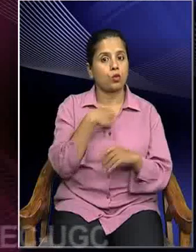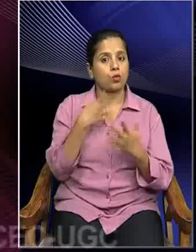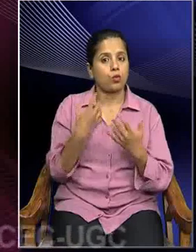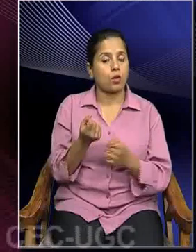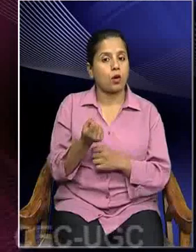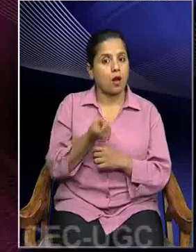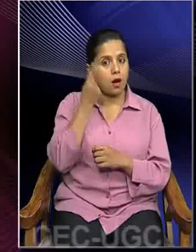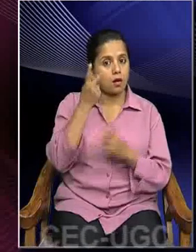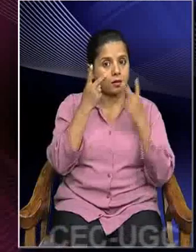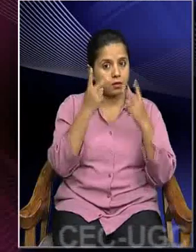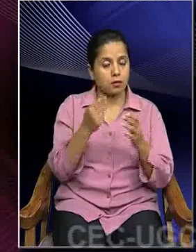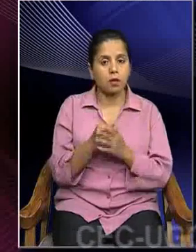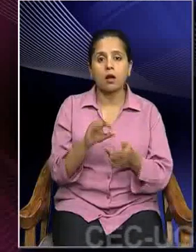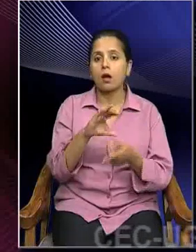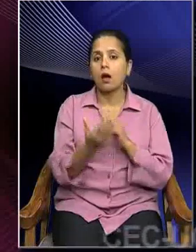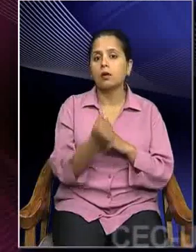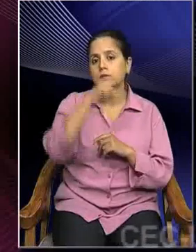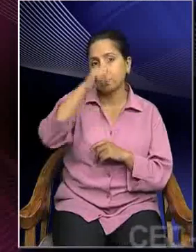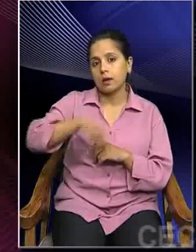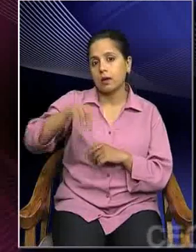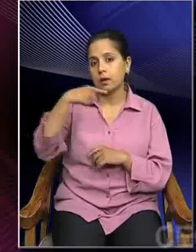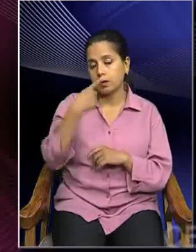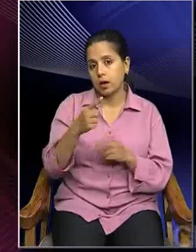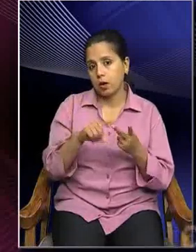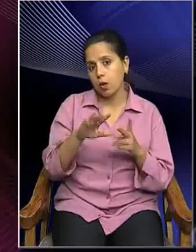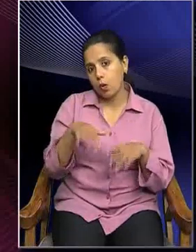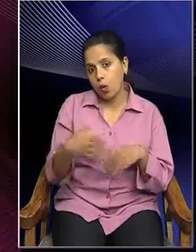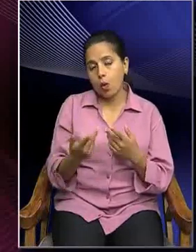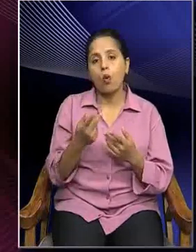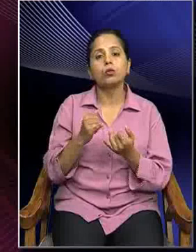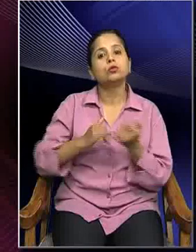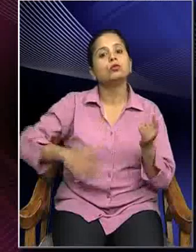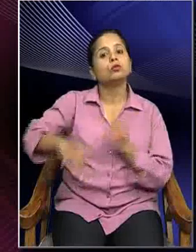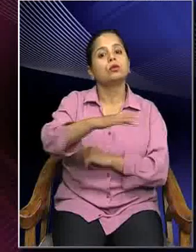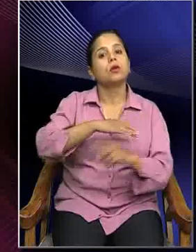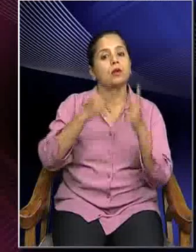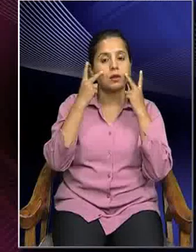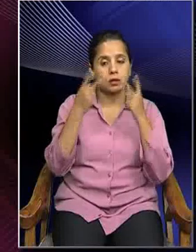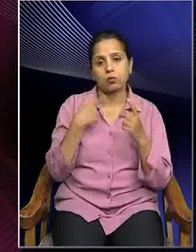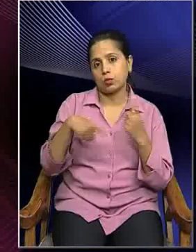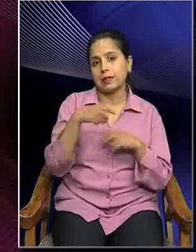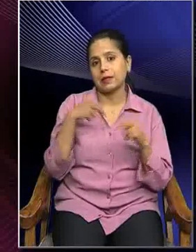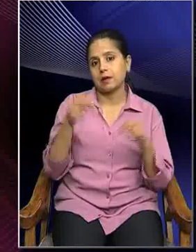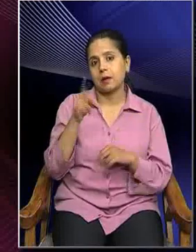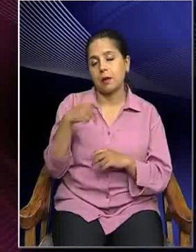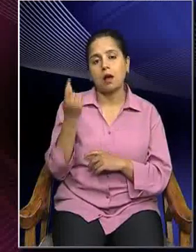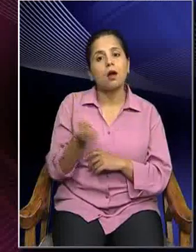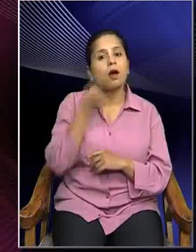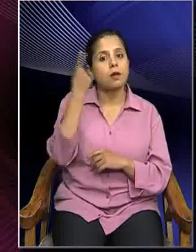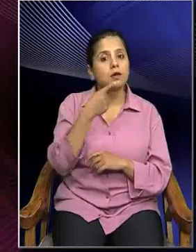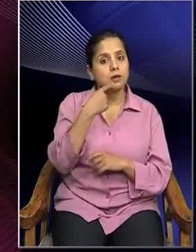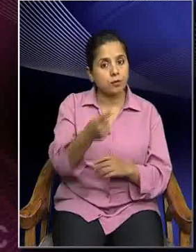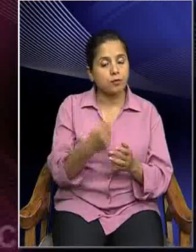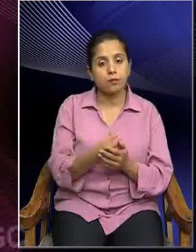understand, say, the culture of India or the culture of a particular society, we need to understand